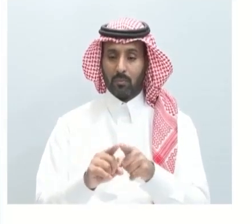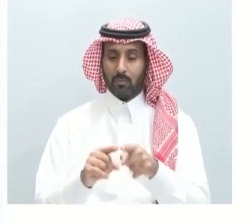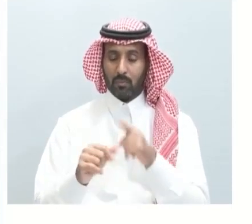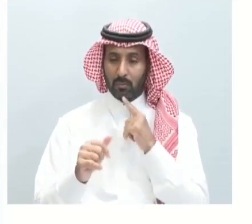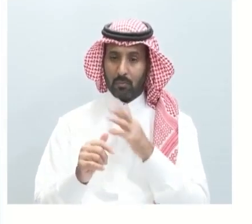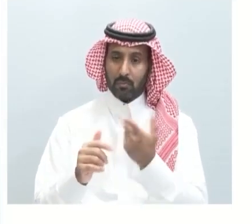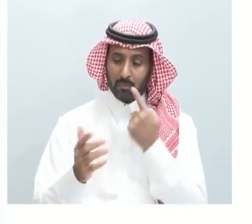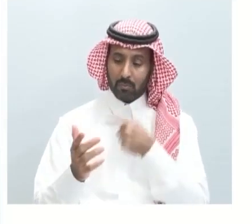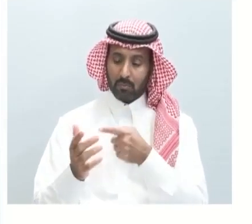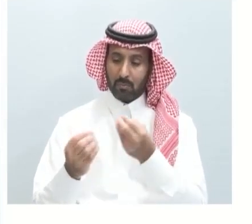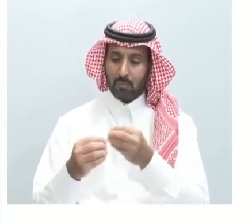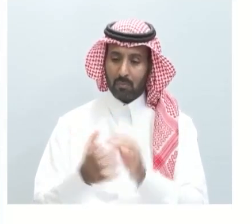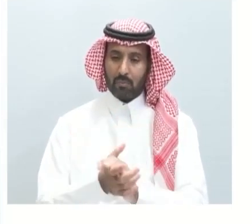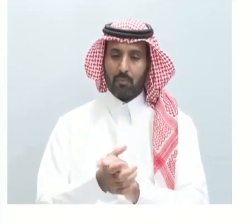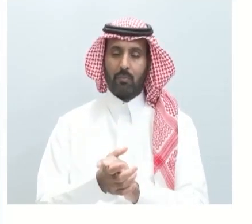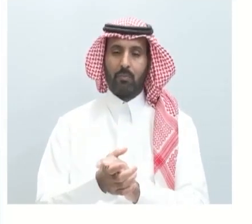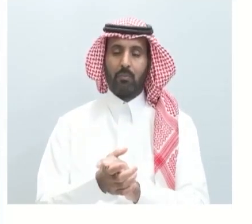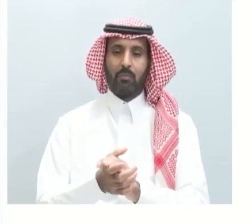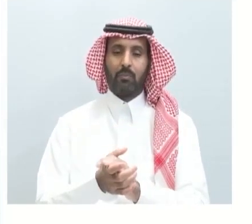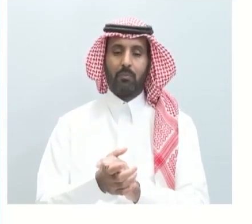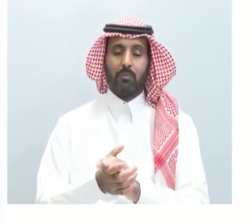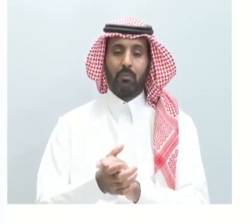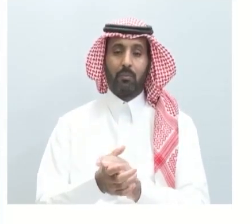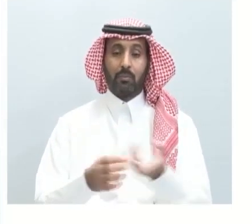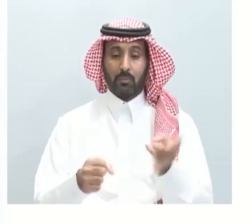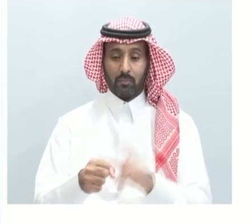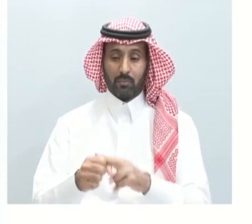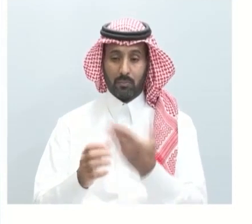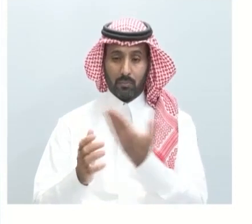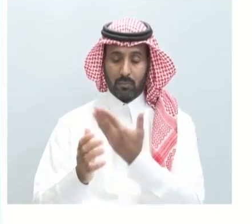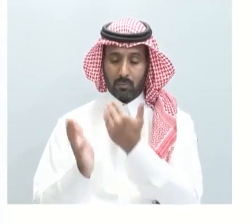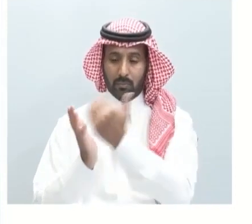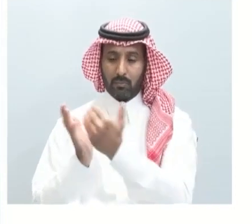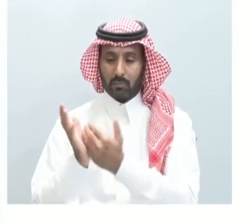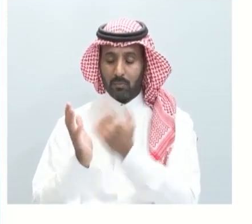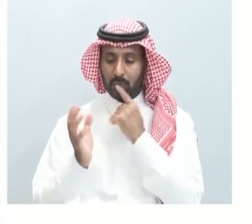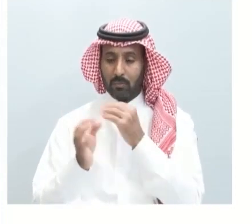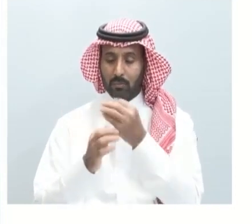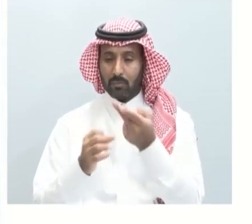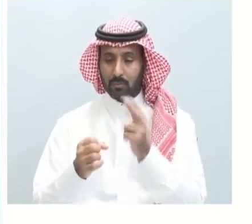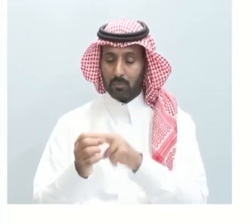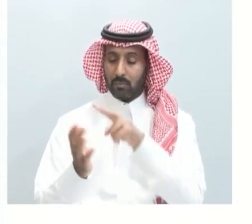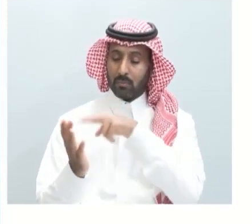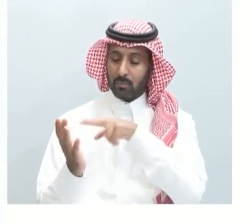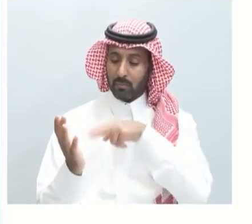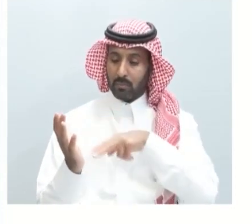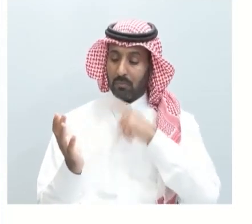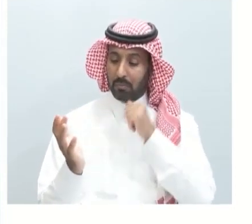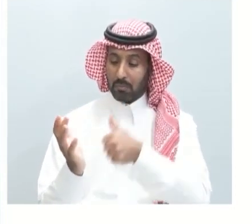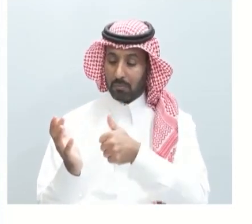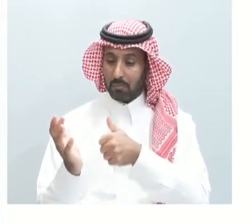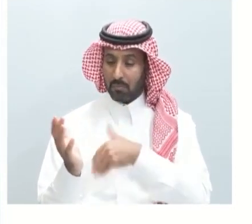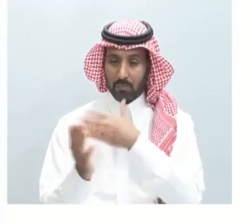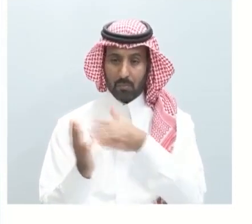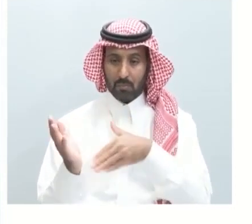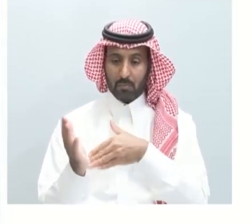must might include lastly here reread your essays and revise them check to make sure that